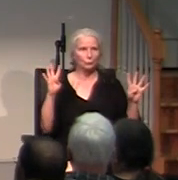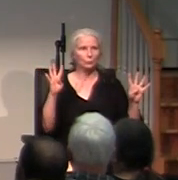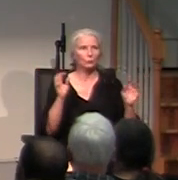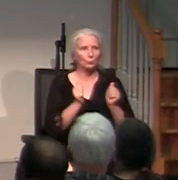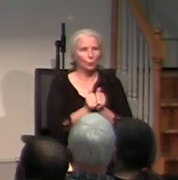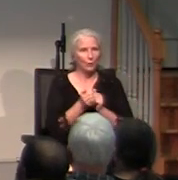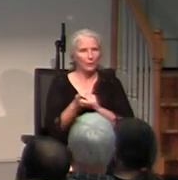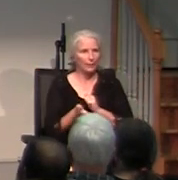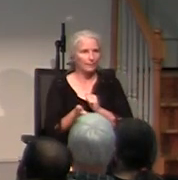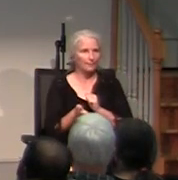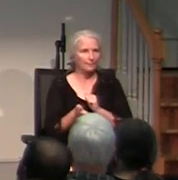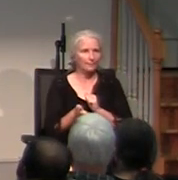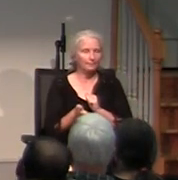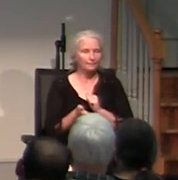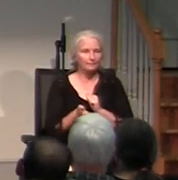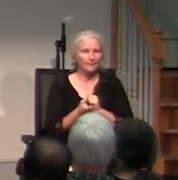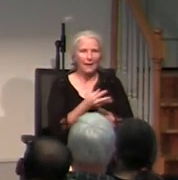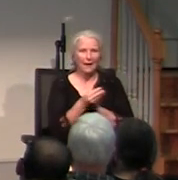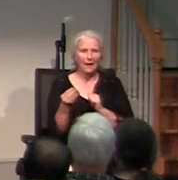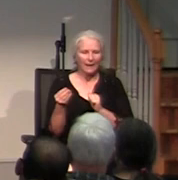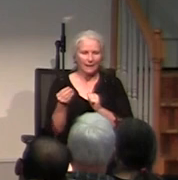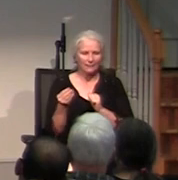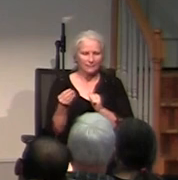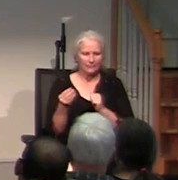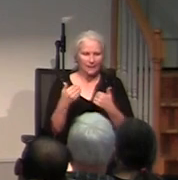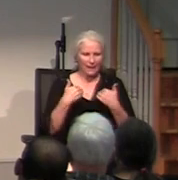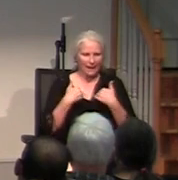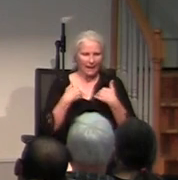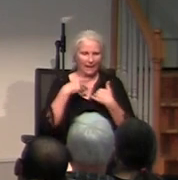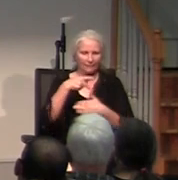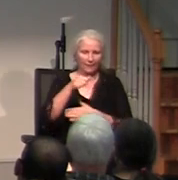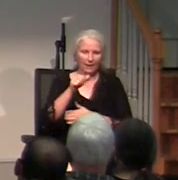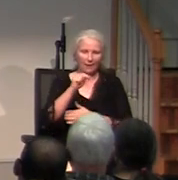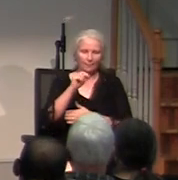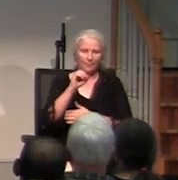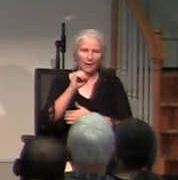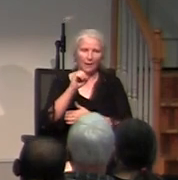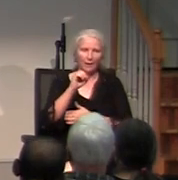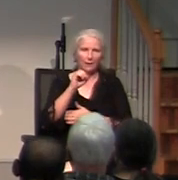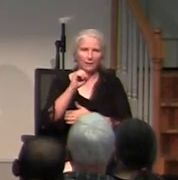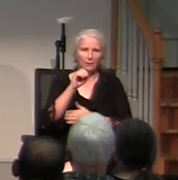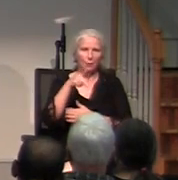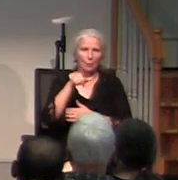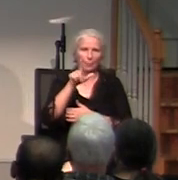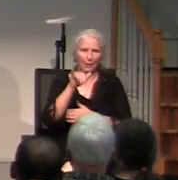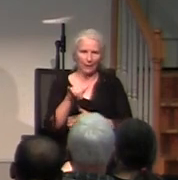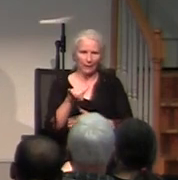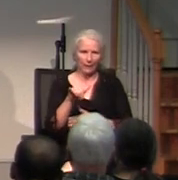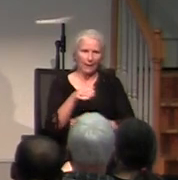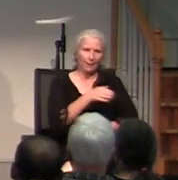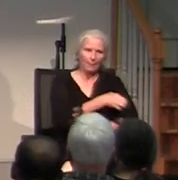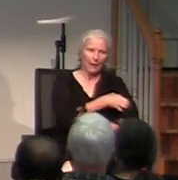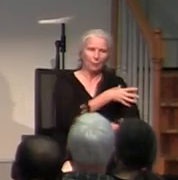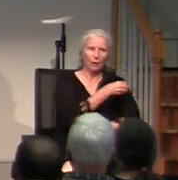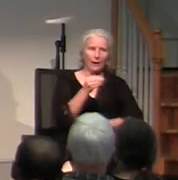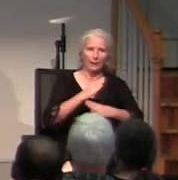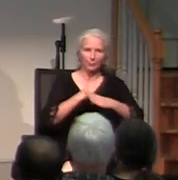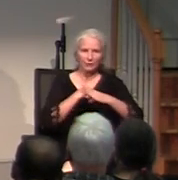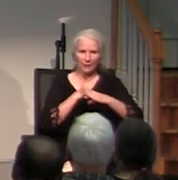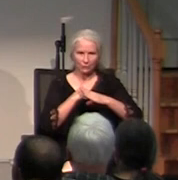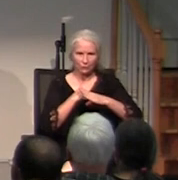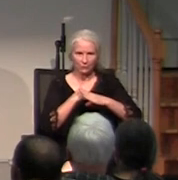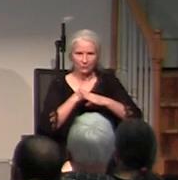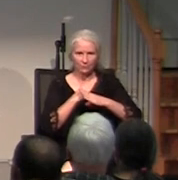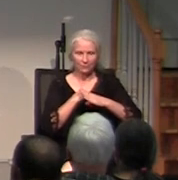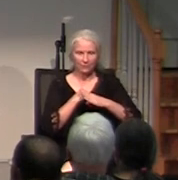There's this power and protection that is there for the purpose of coming to get the bride and have her feel